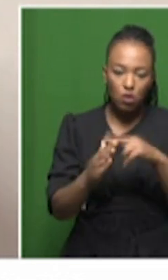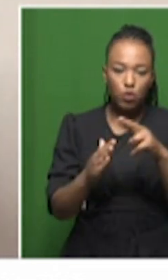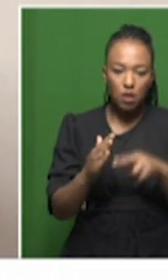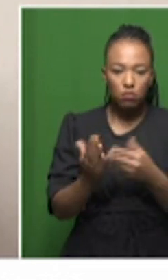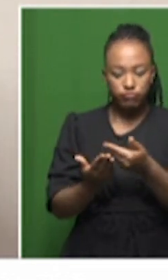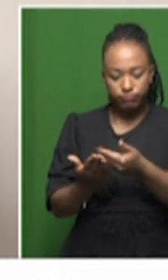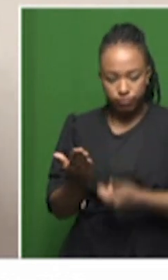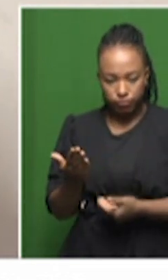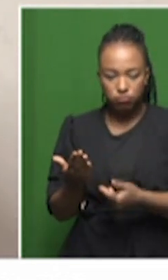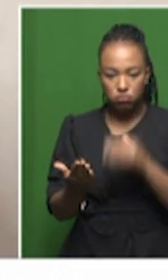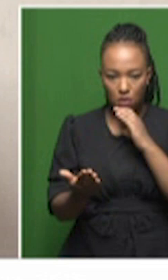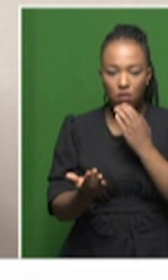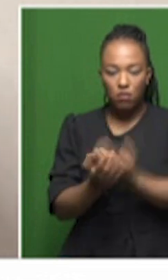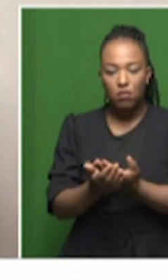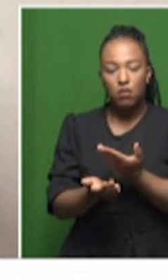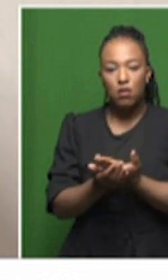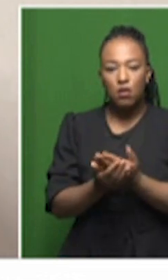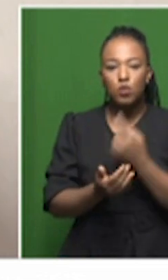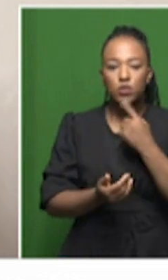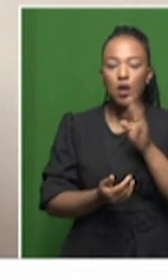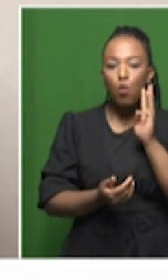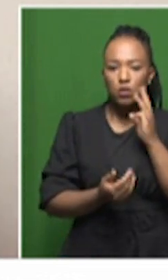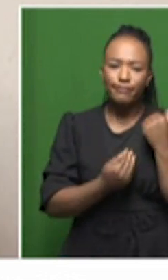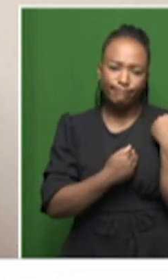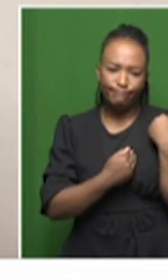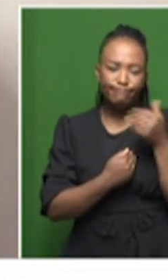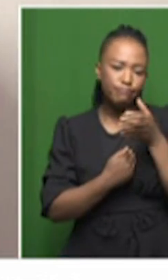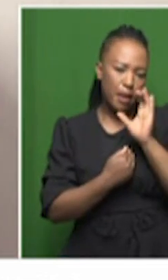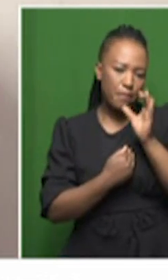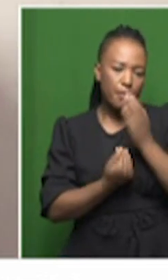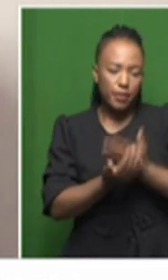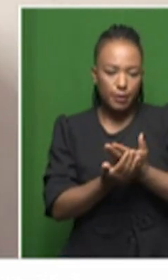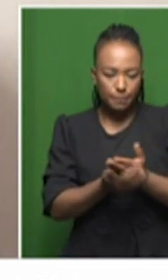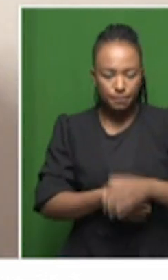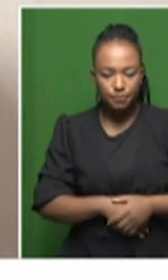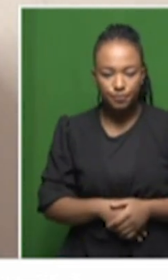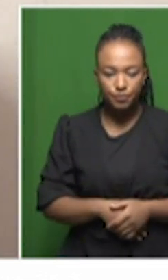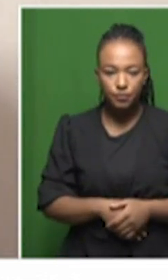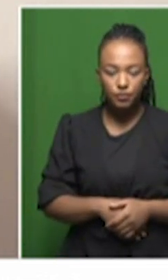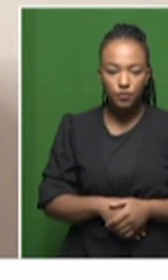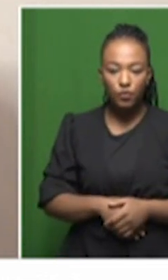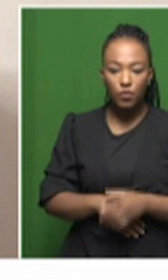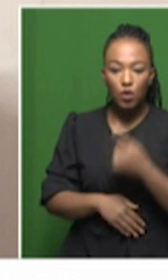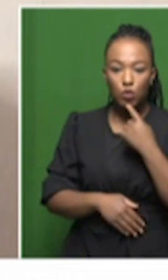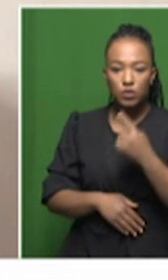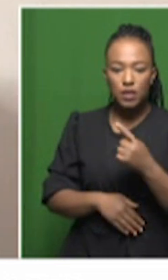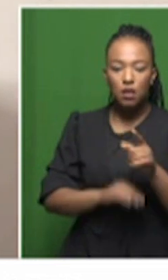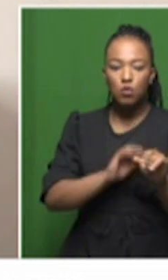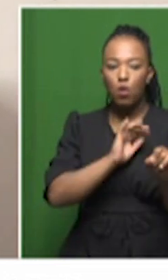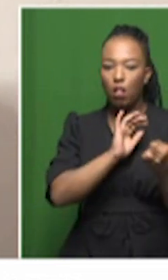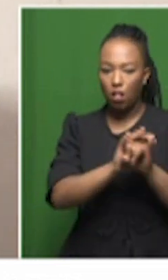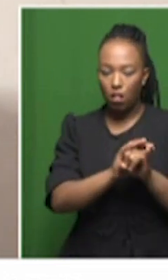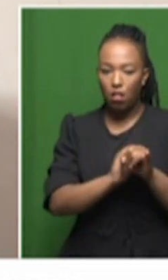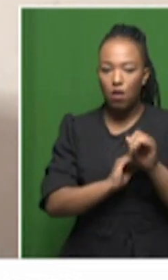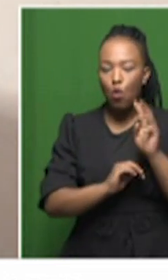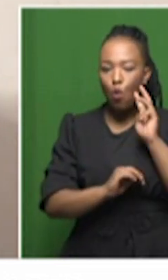in a process to confirm that the water is safe to drink. So you say that you have stopped the source of the contamination,